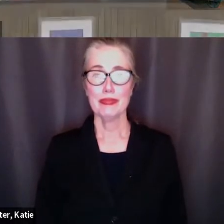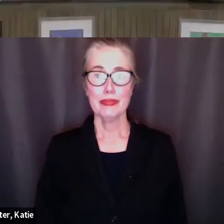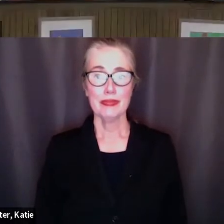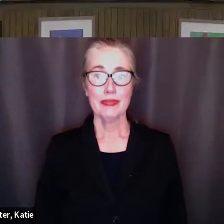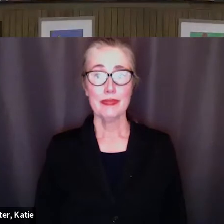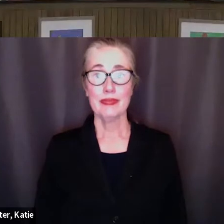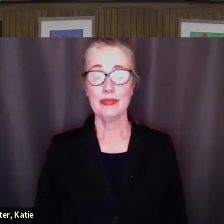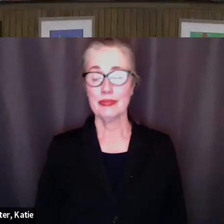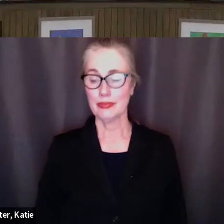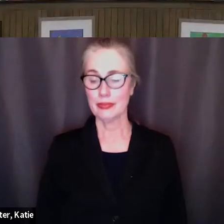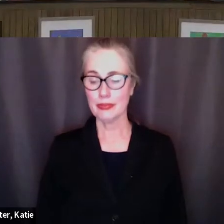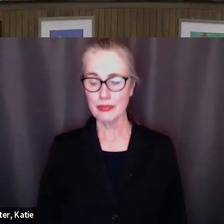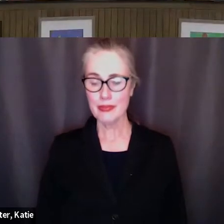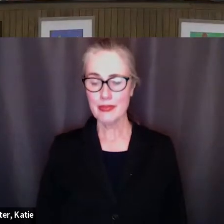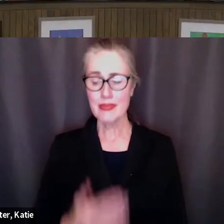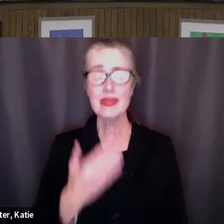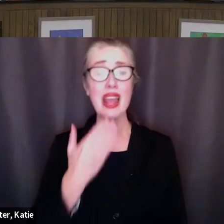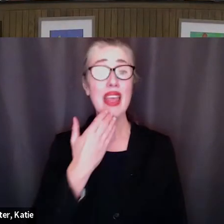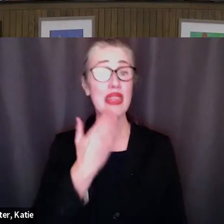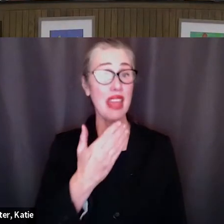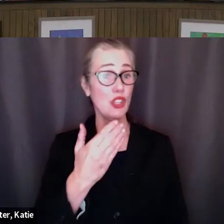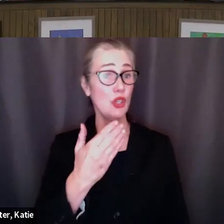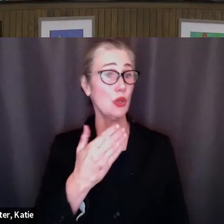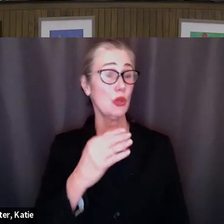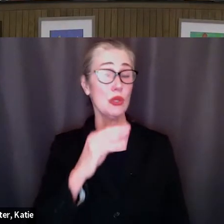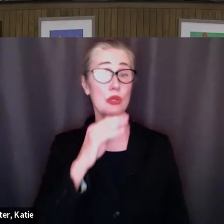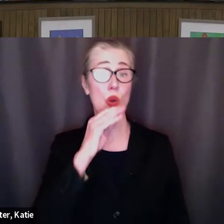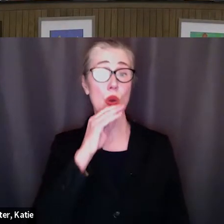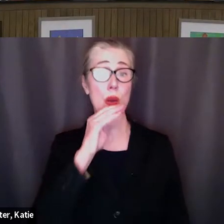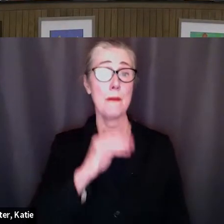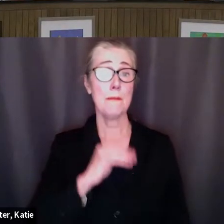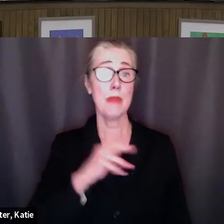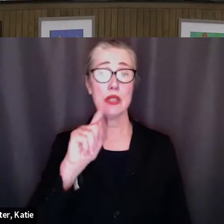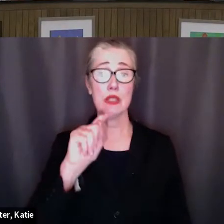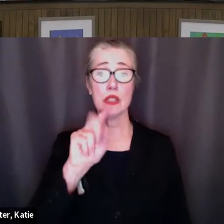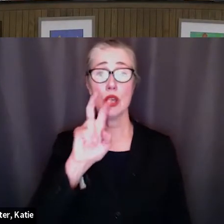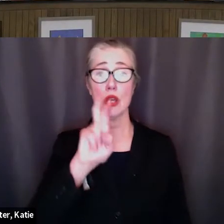yes um miss trujillo do we have any public comment on this item